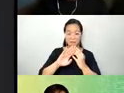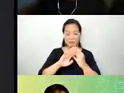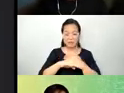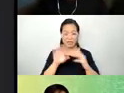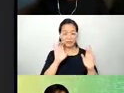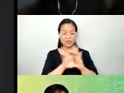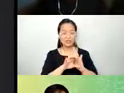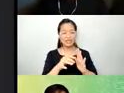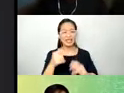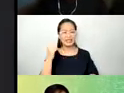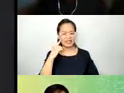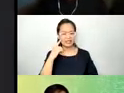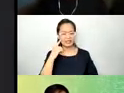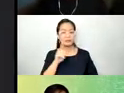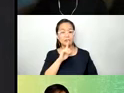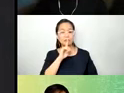sadness.